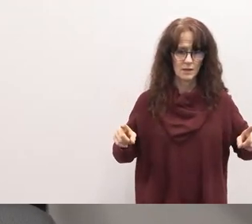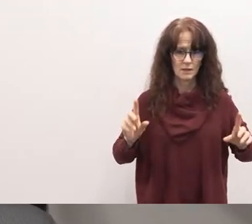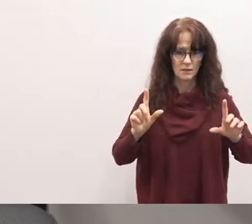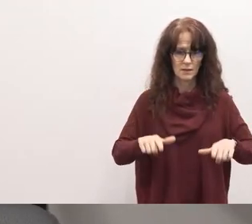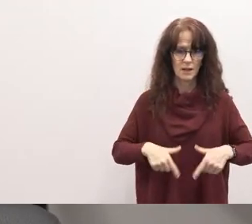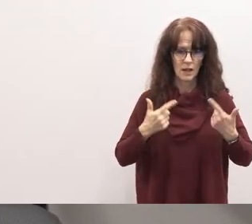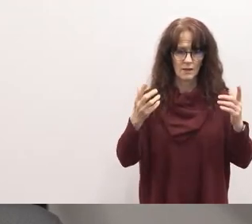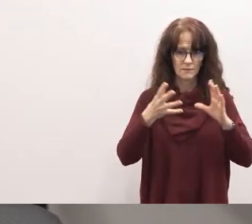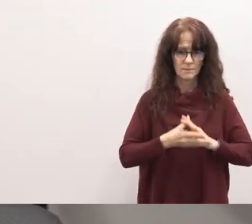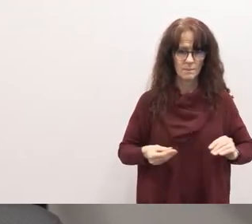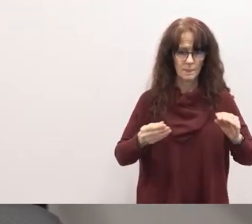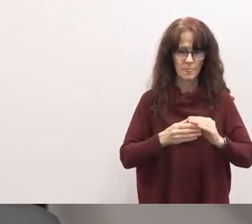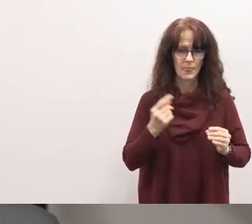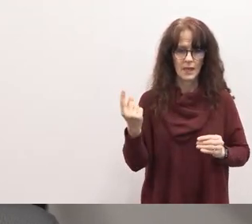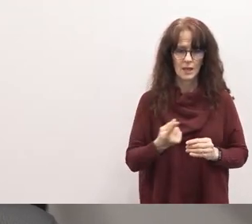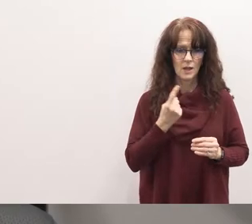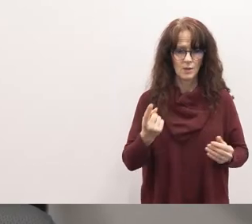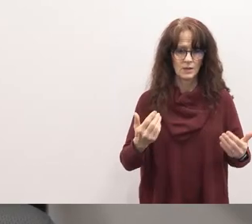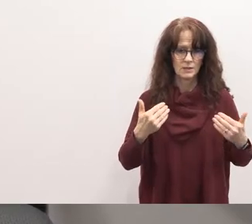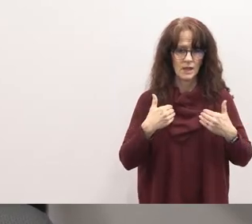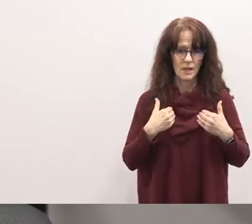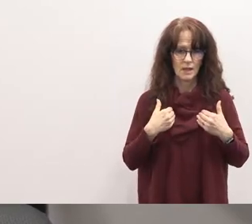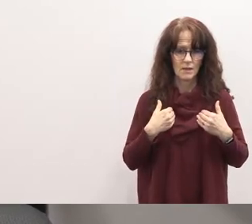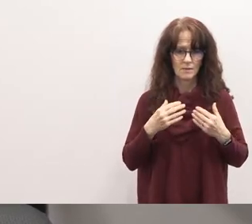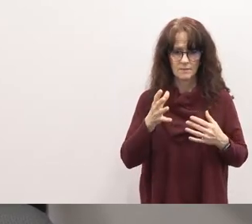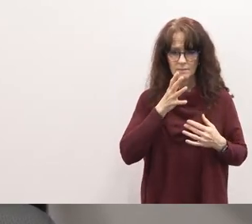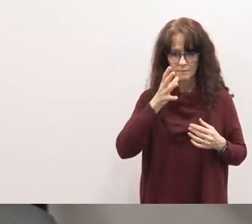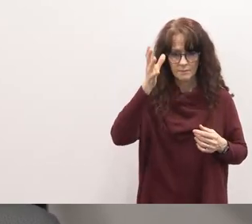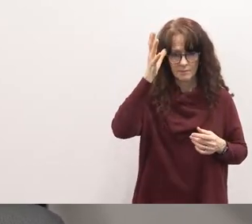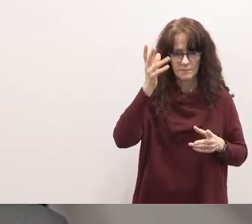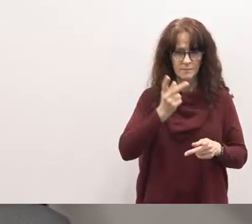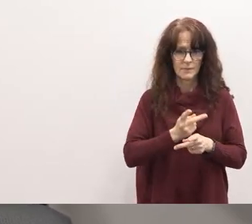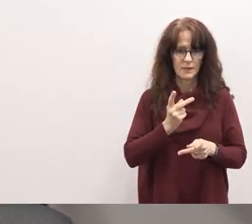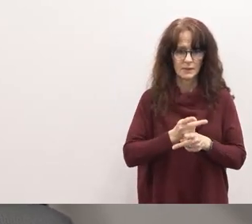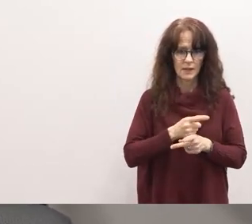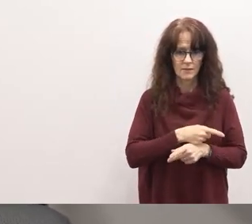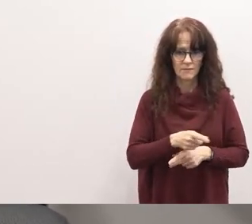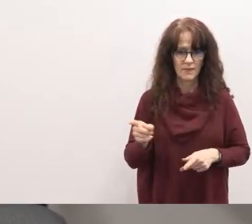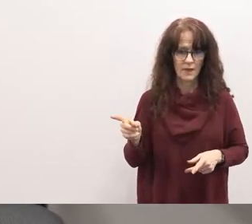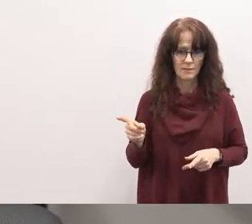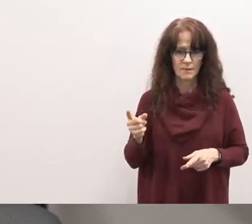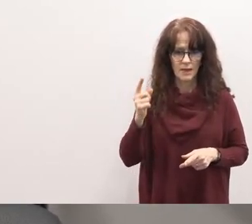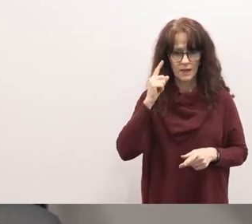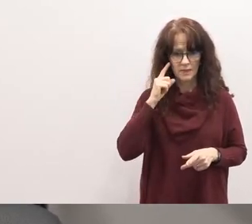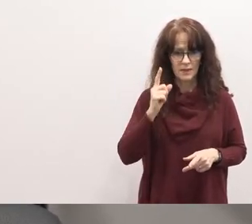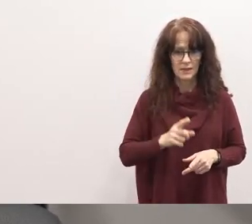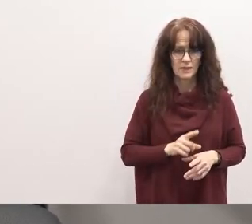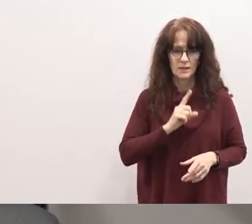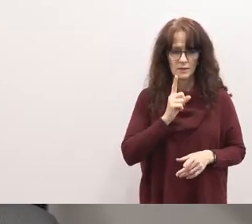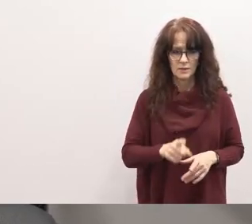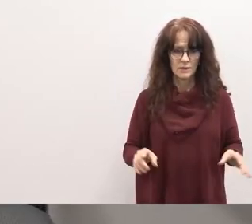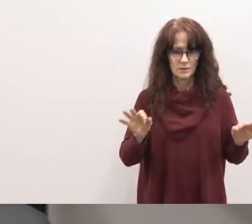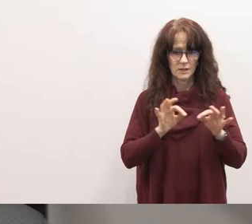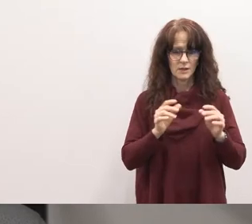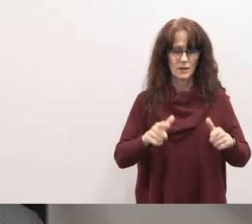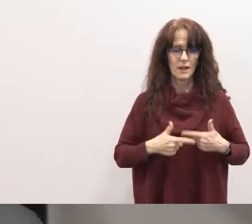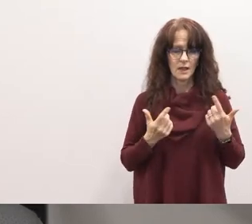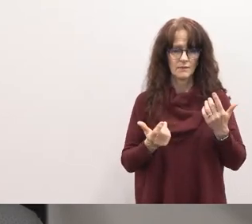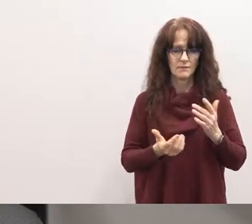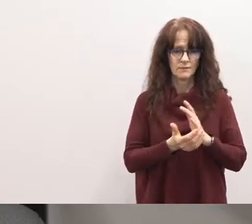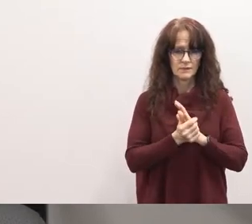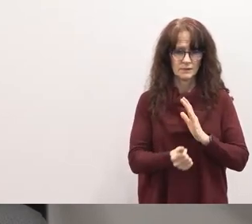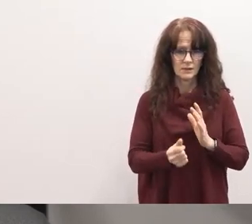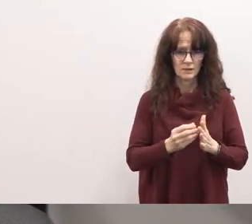life stories. They don't always have parents to take care of them. And I think essential life skills are necessary for